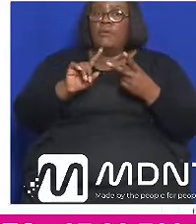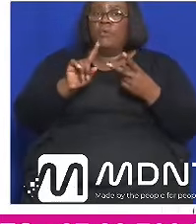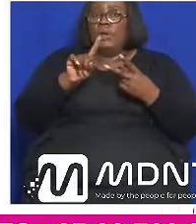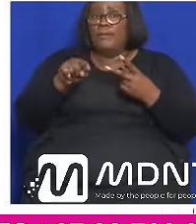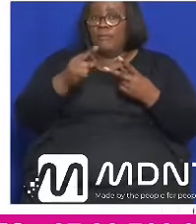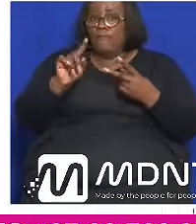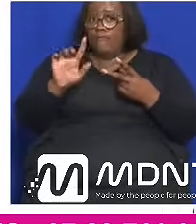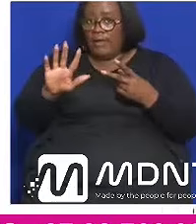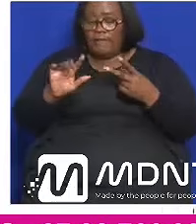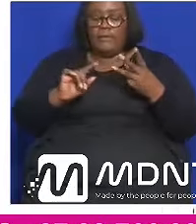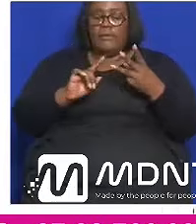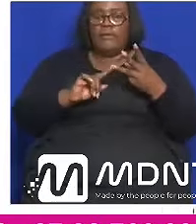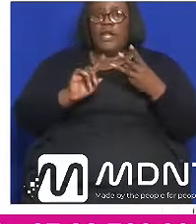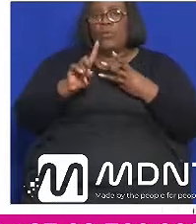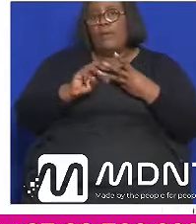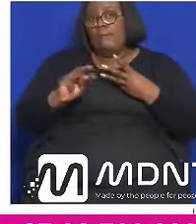Yes. And this is